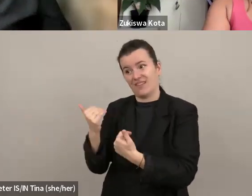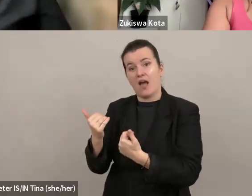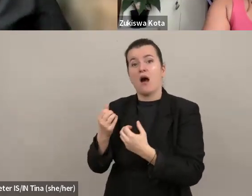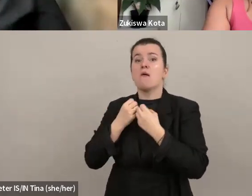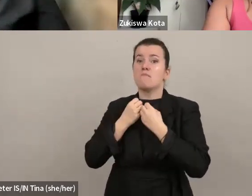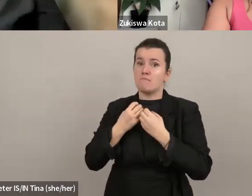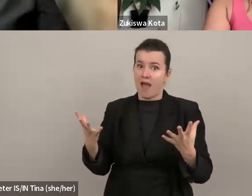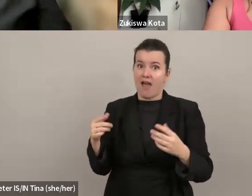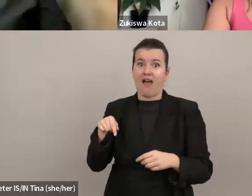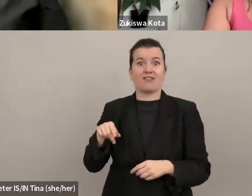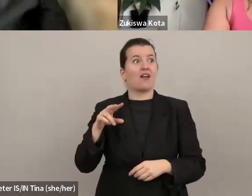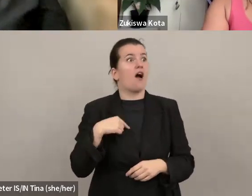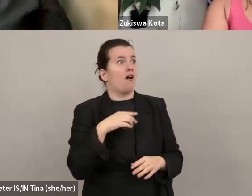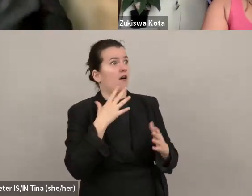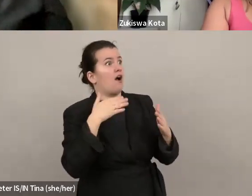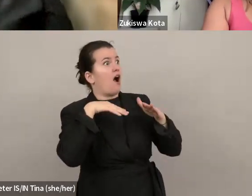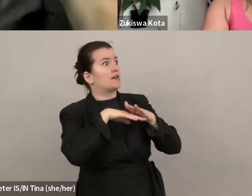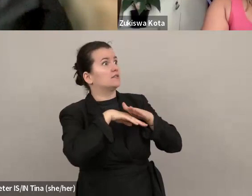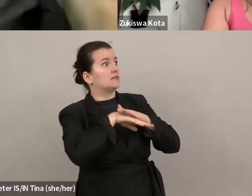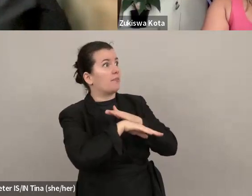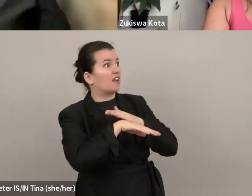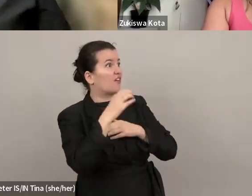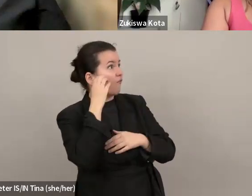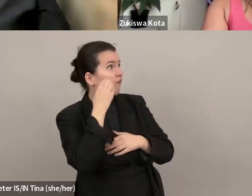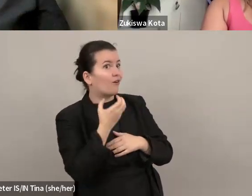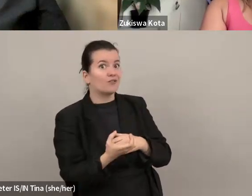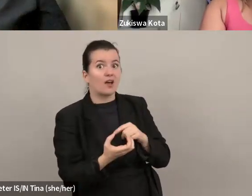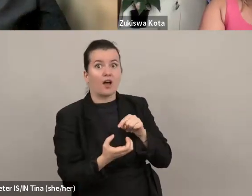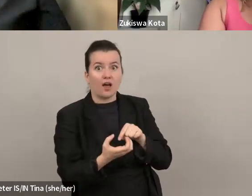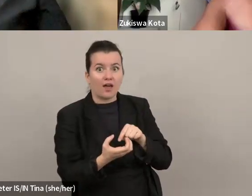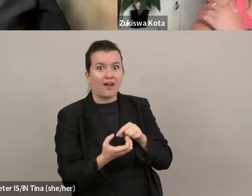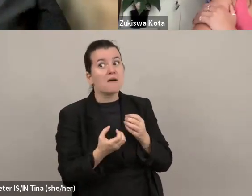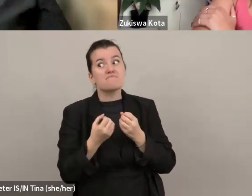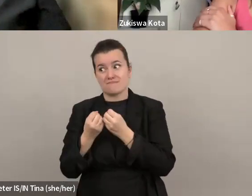accessibility to just even mobile devices. And so you find